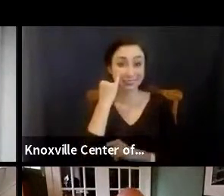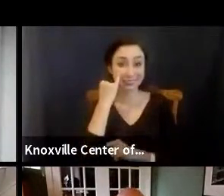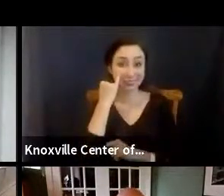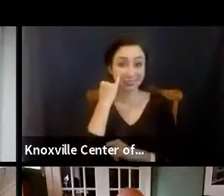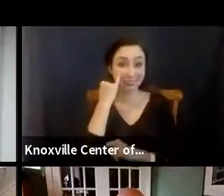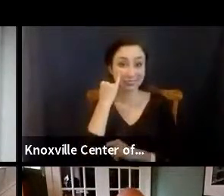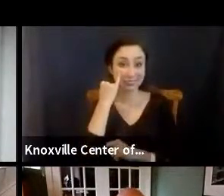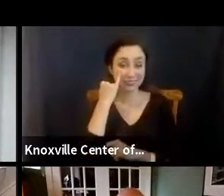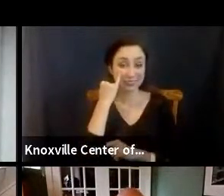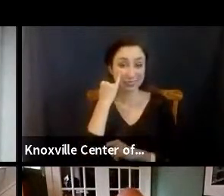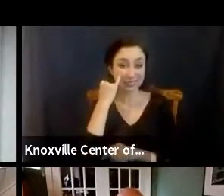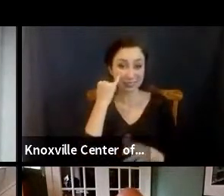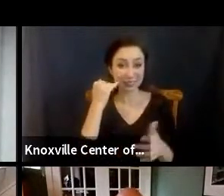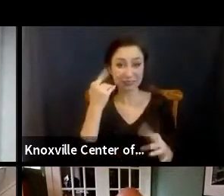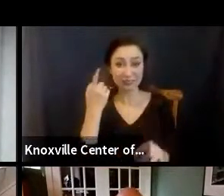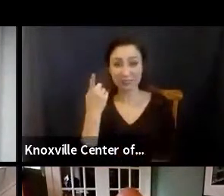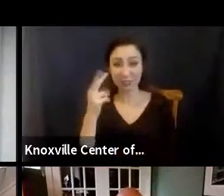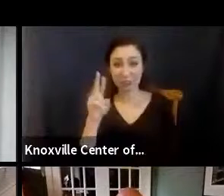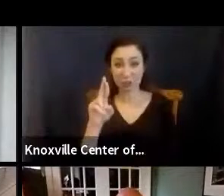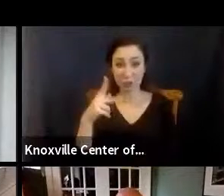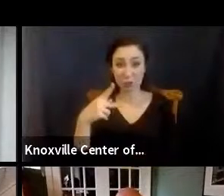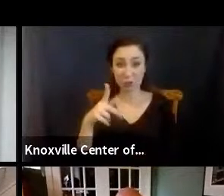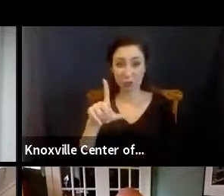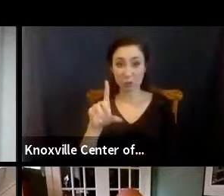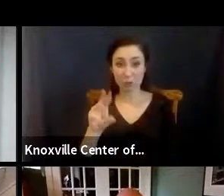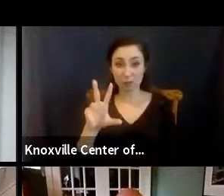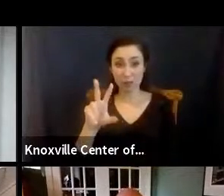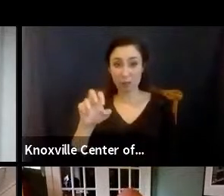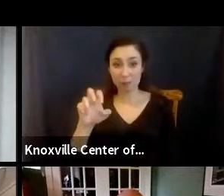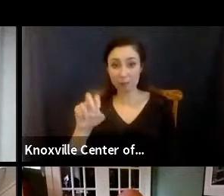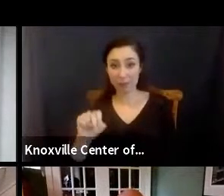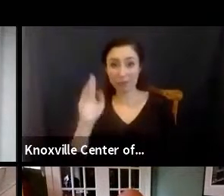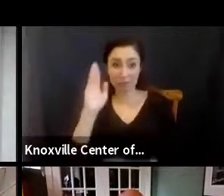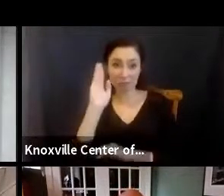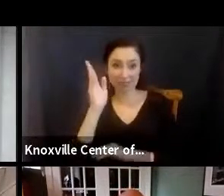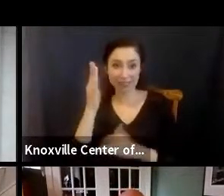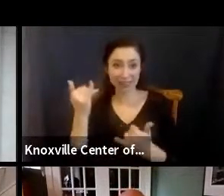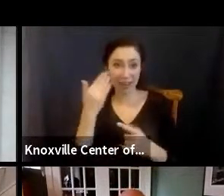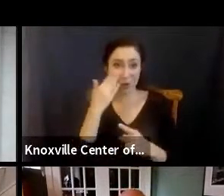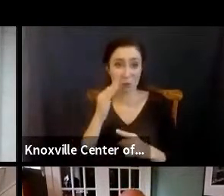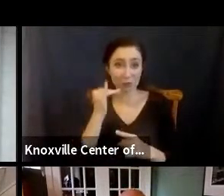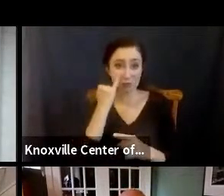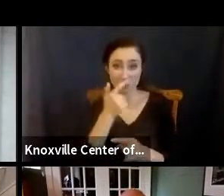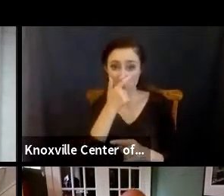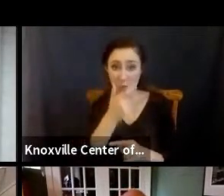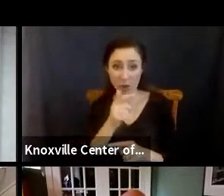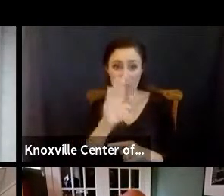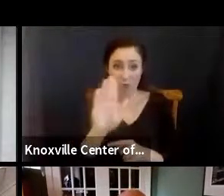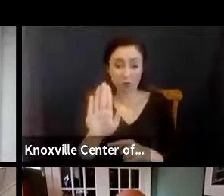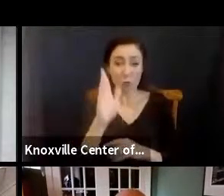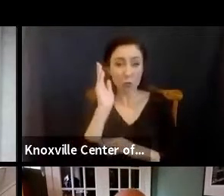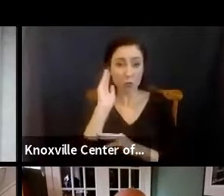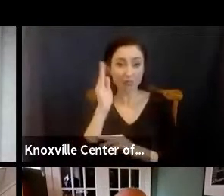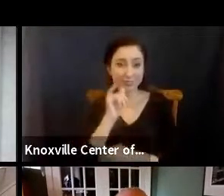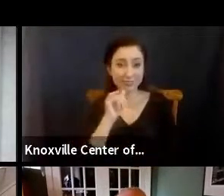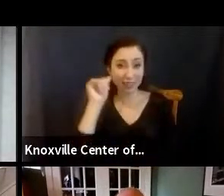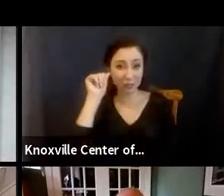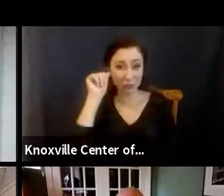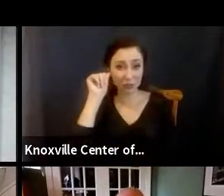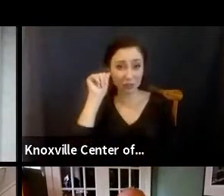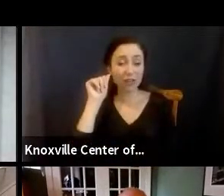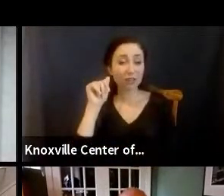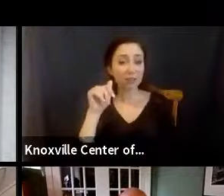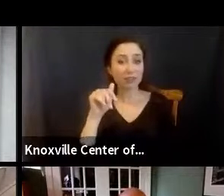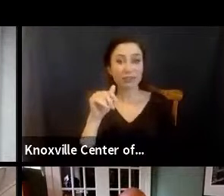we had Dr. Plowman present to us today. I don't know if you guys watched her briefing yesterday, but there was without question